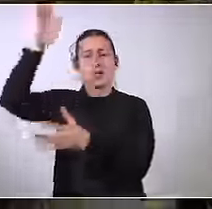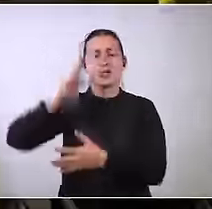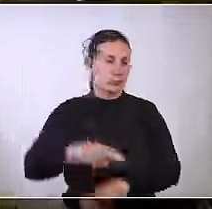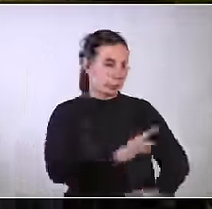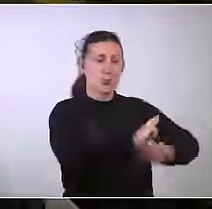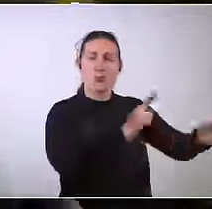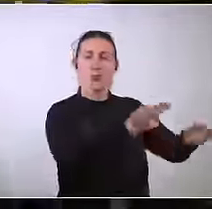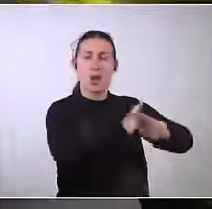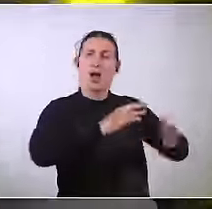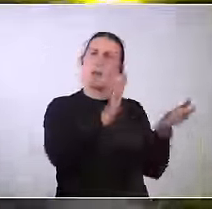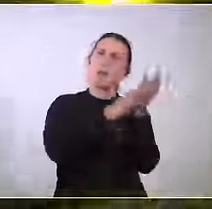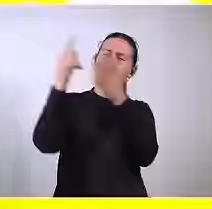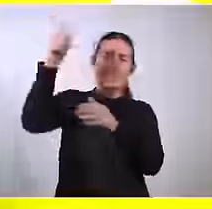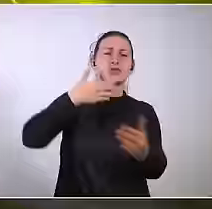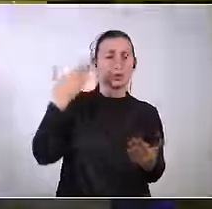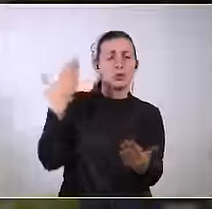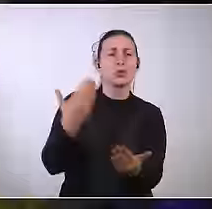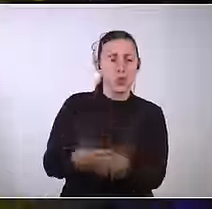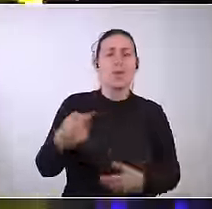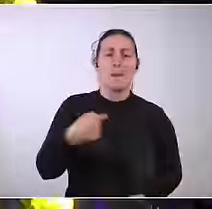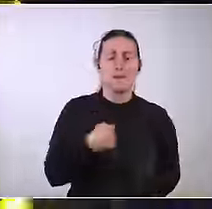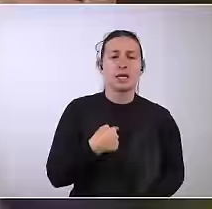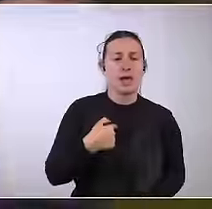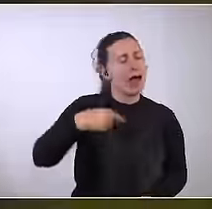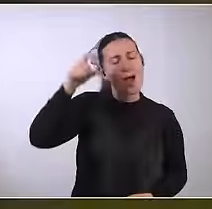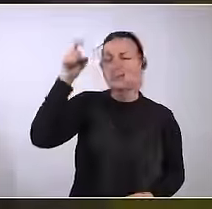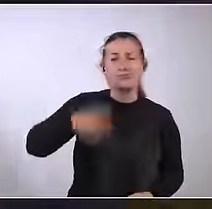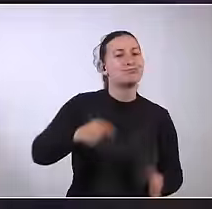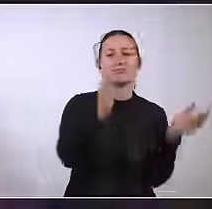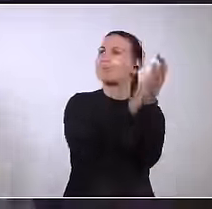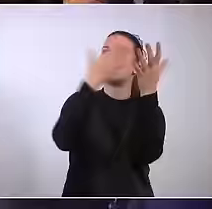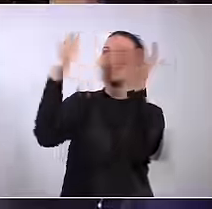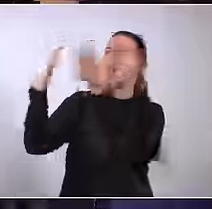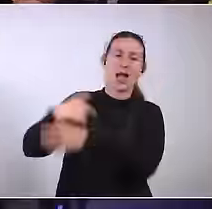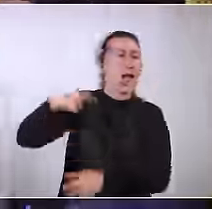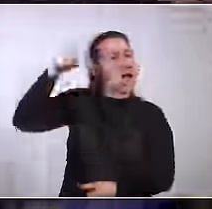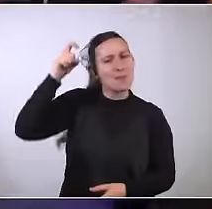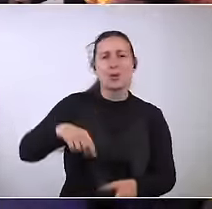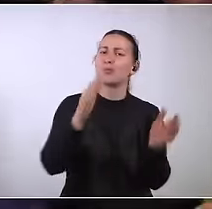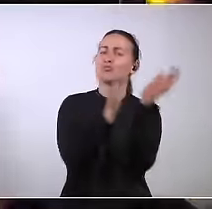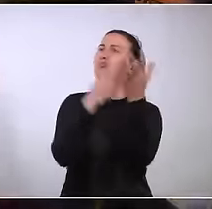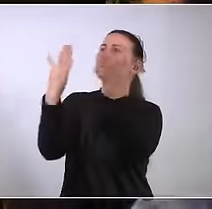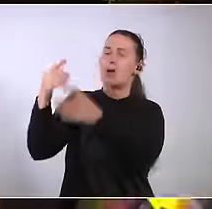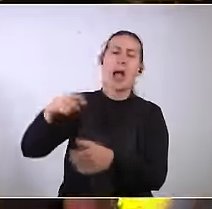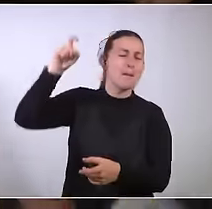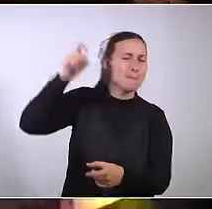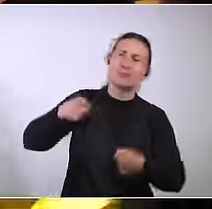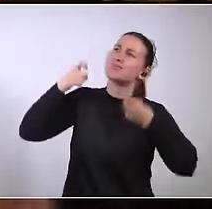Give him glory.